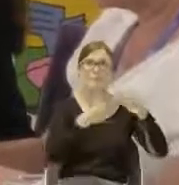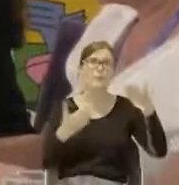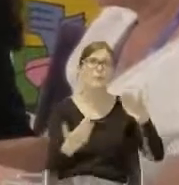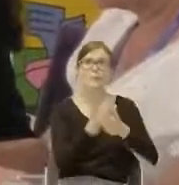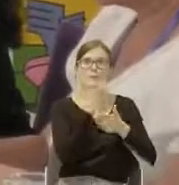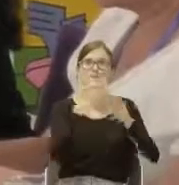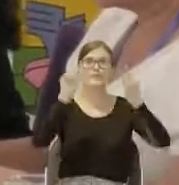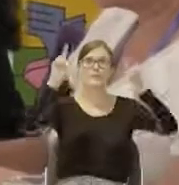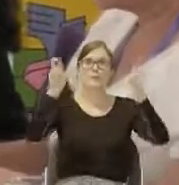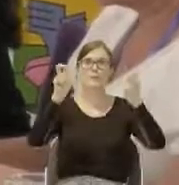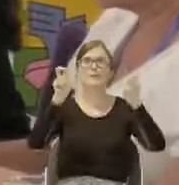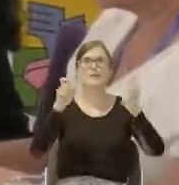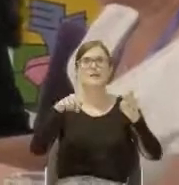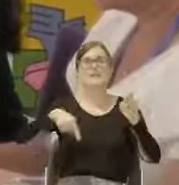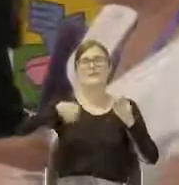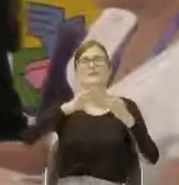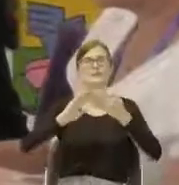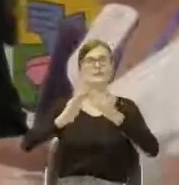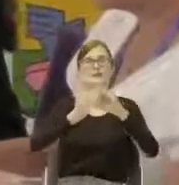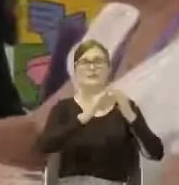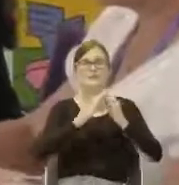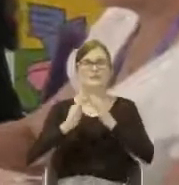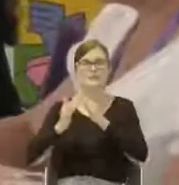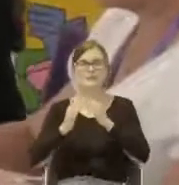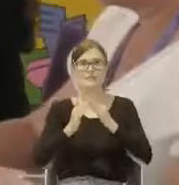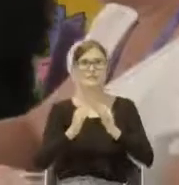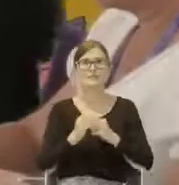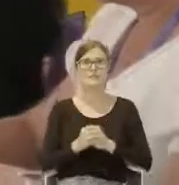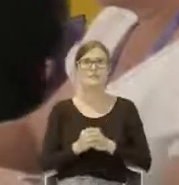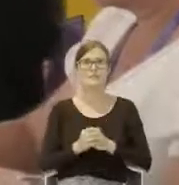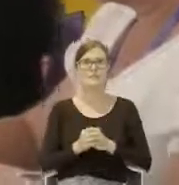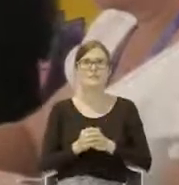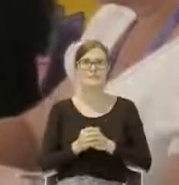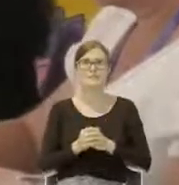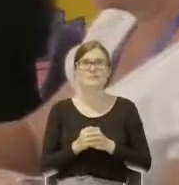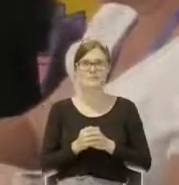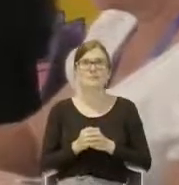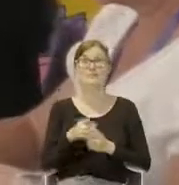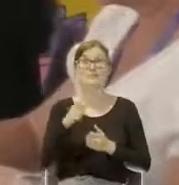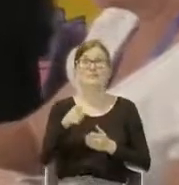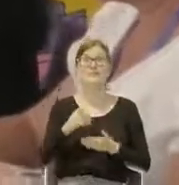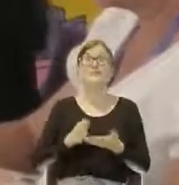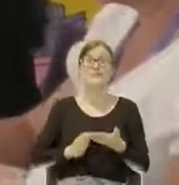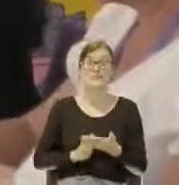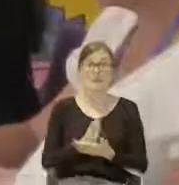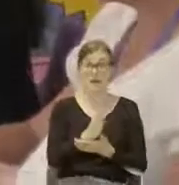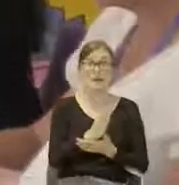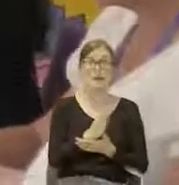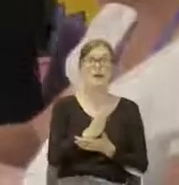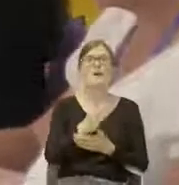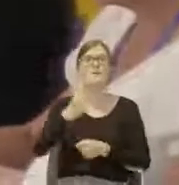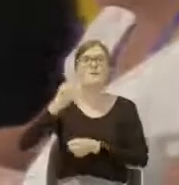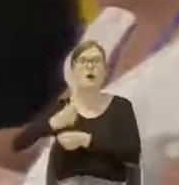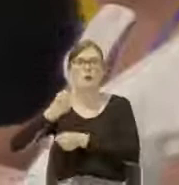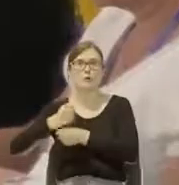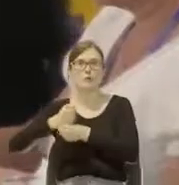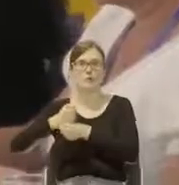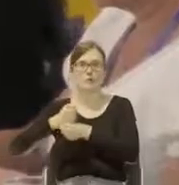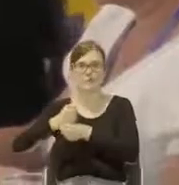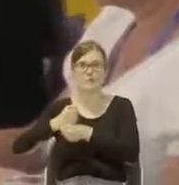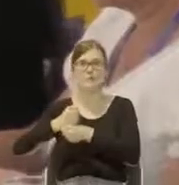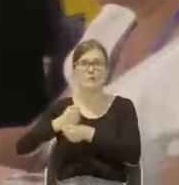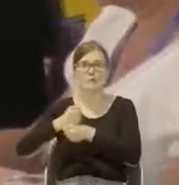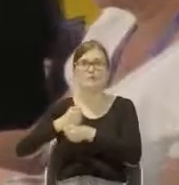by the International Labour Organization. Indeed, and you know that all too well, the lack